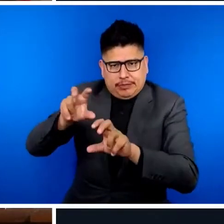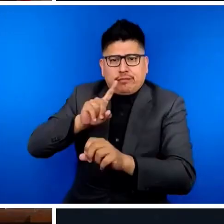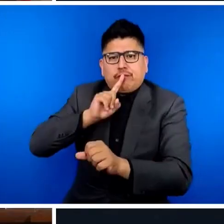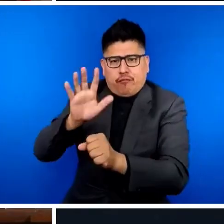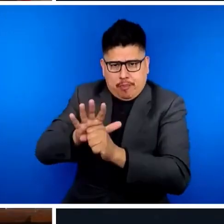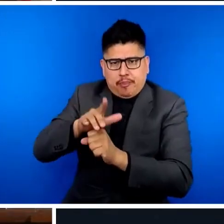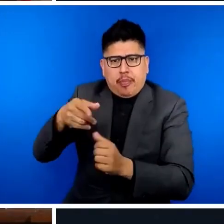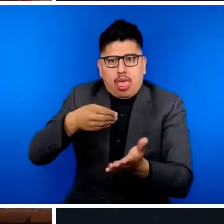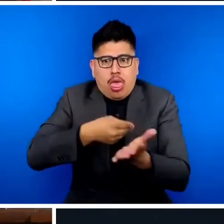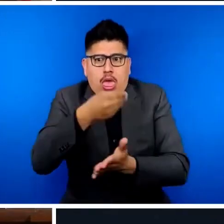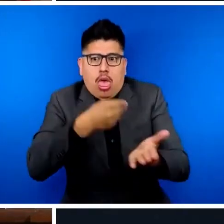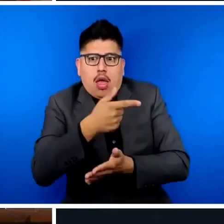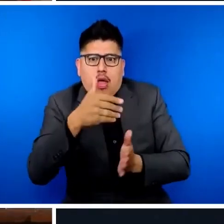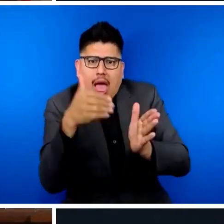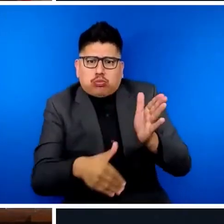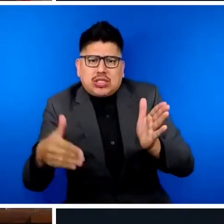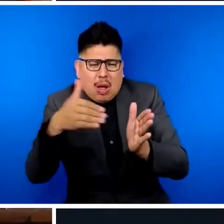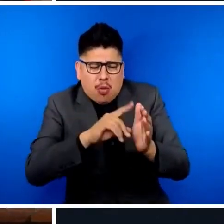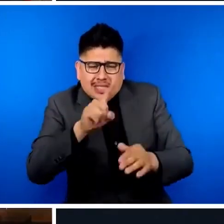single-family homes.